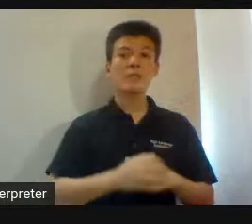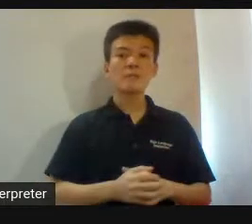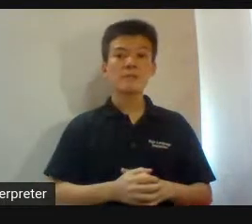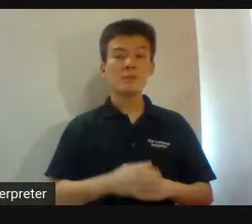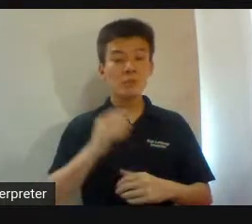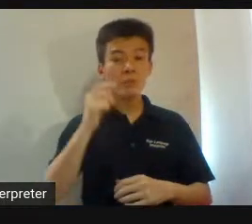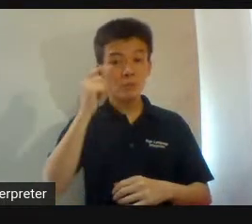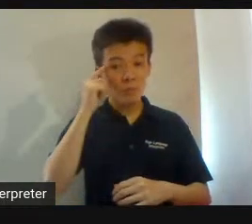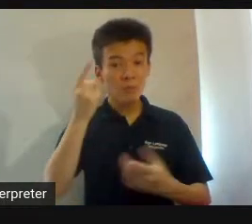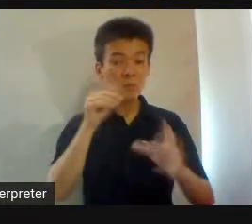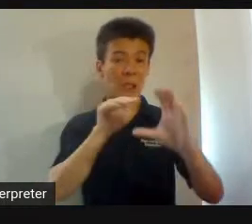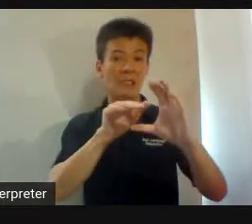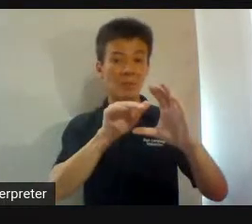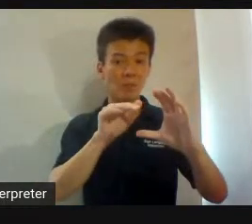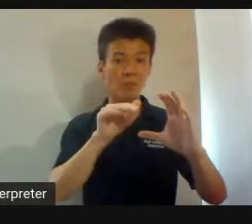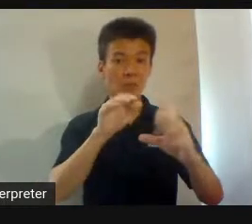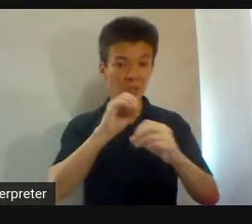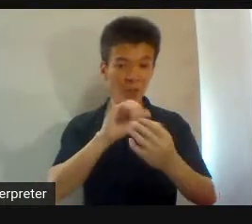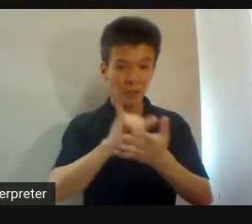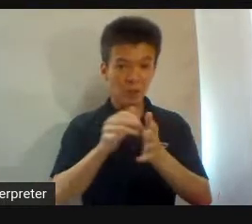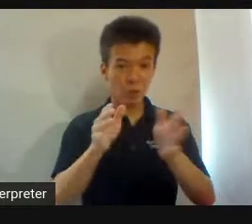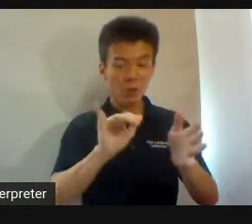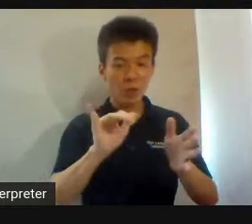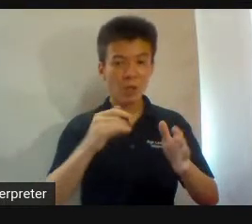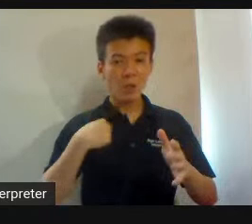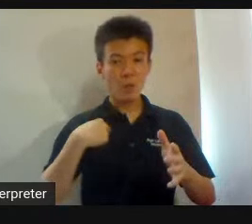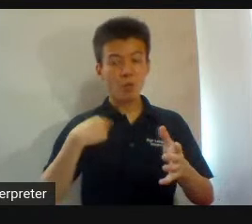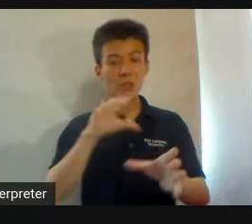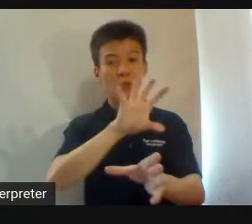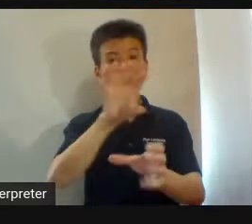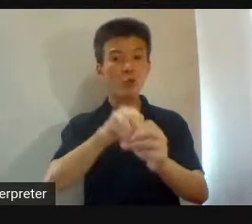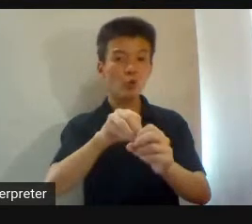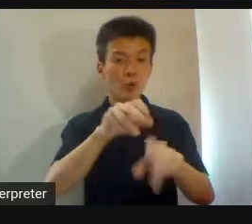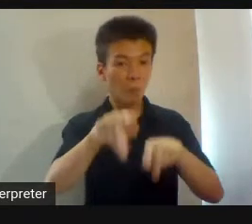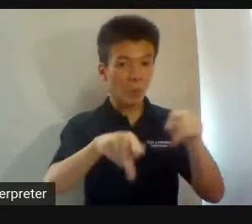I think accessibility in that sense is like, how do we include